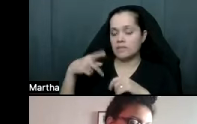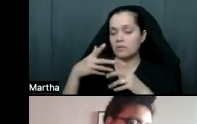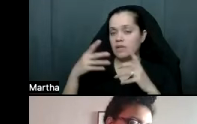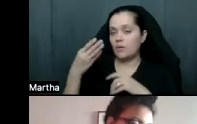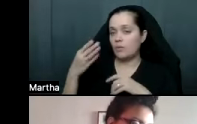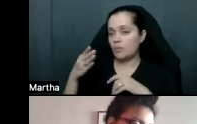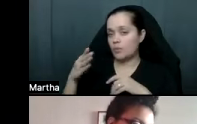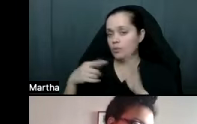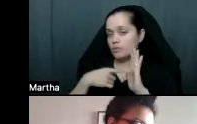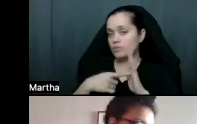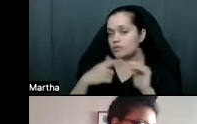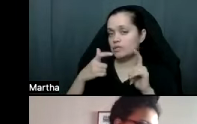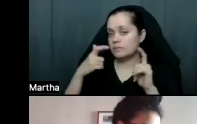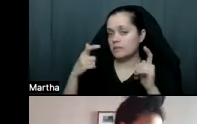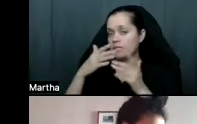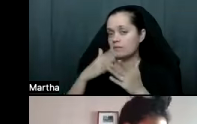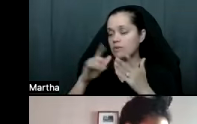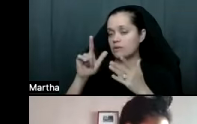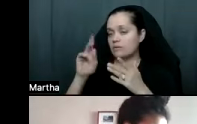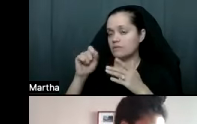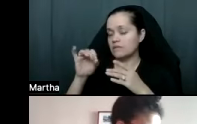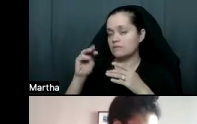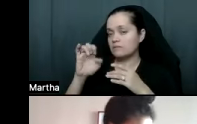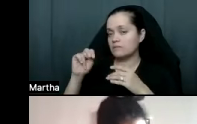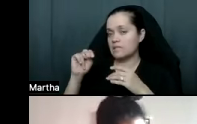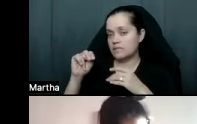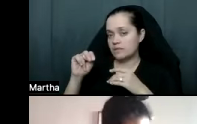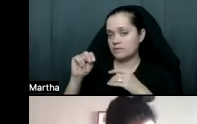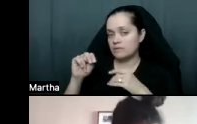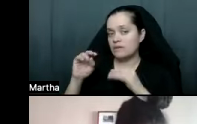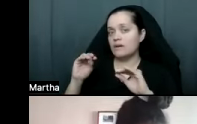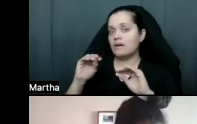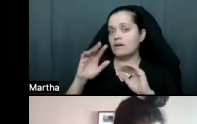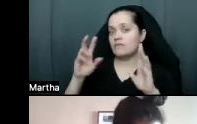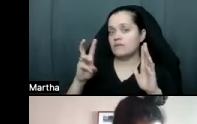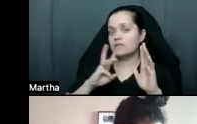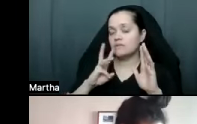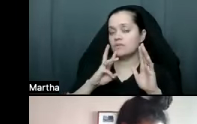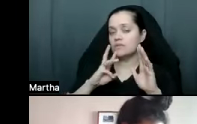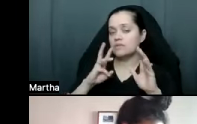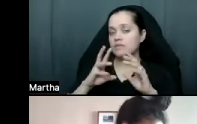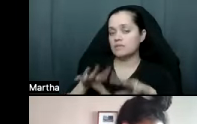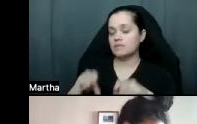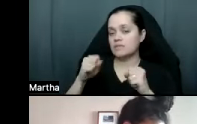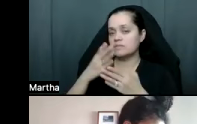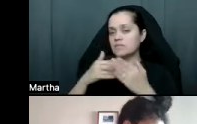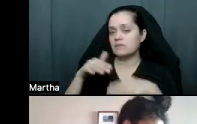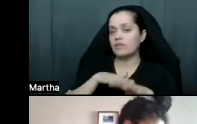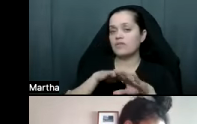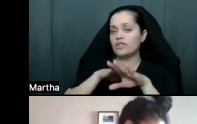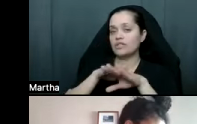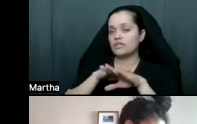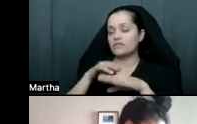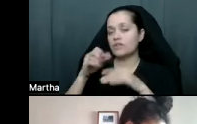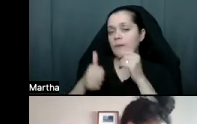it showing the larger lakes of Minnesota. Obviously, water takes up some of the surface. Most of